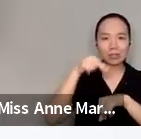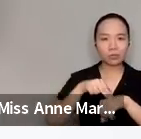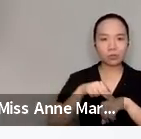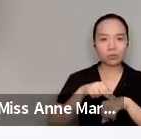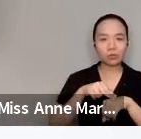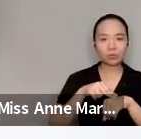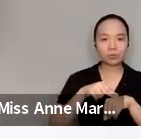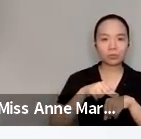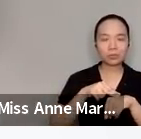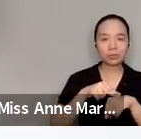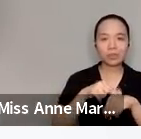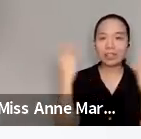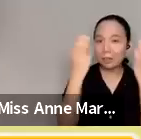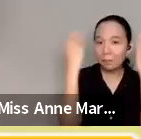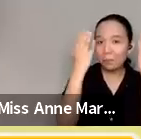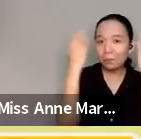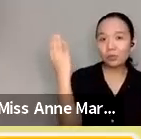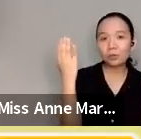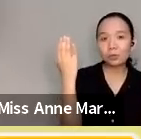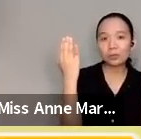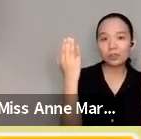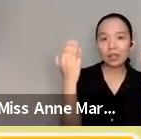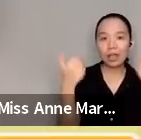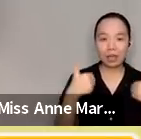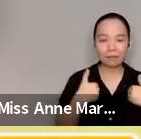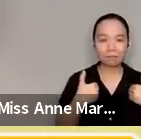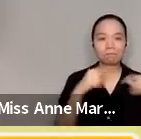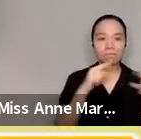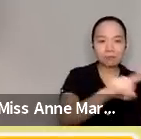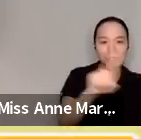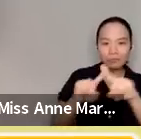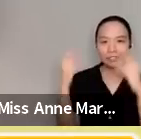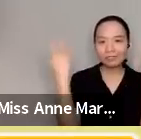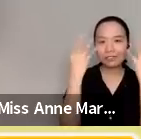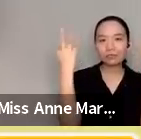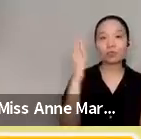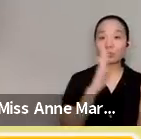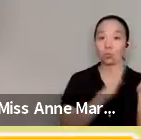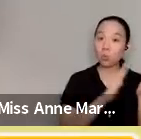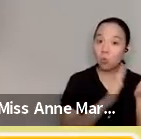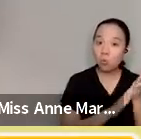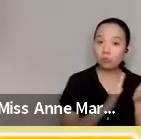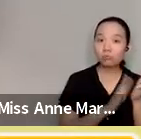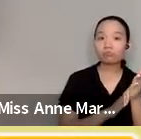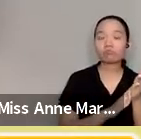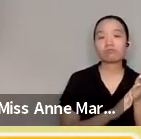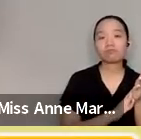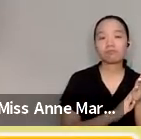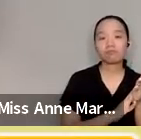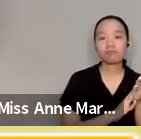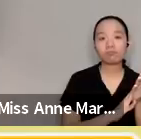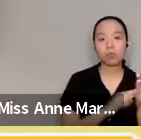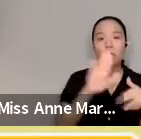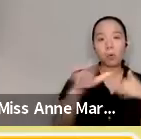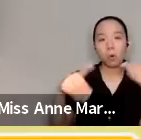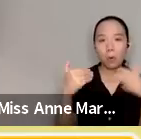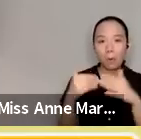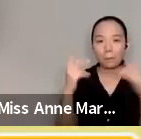celebrations by bringing out the Teachers' Day festivities from schools and into the public